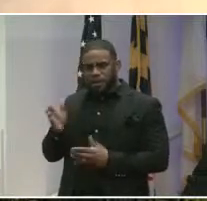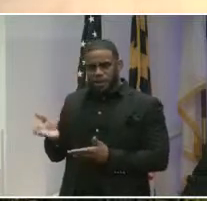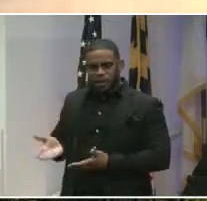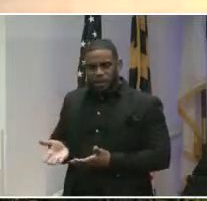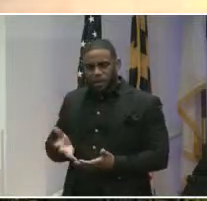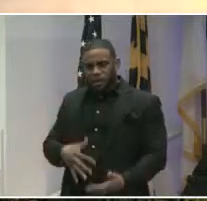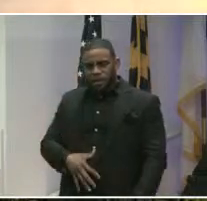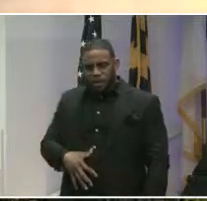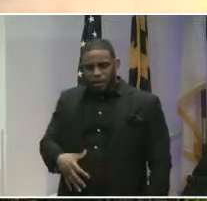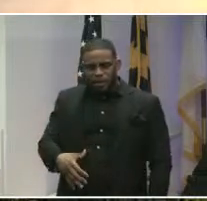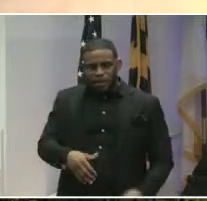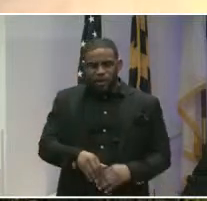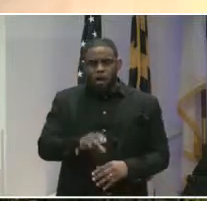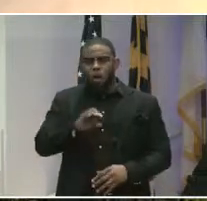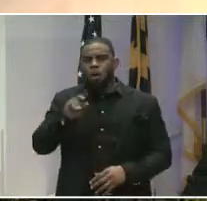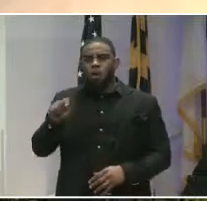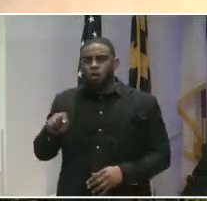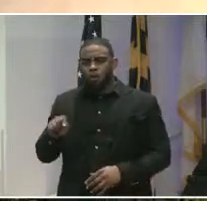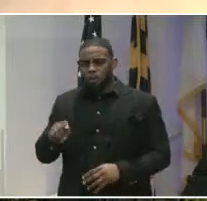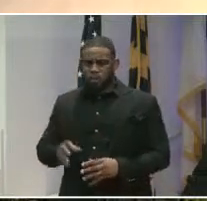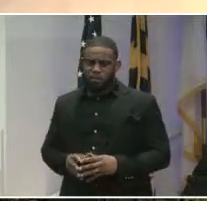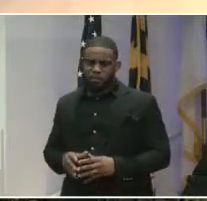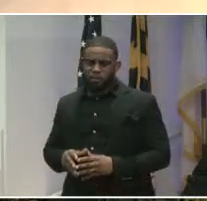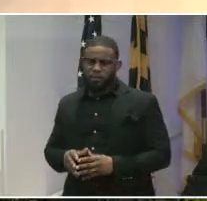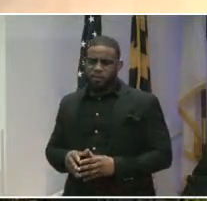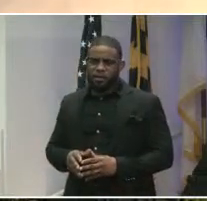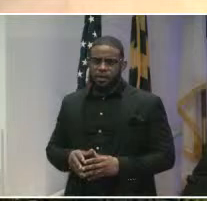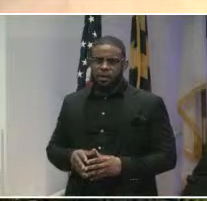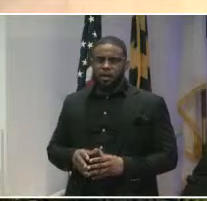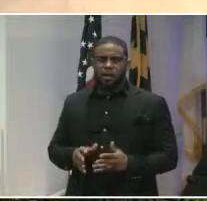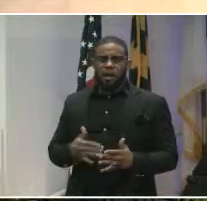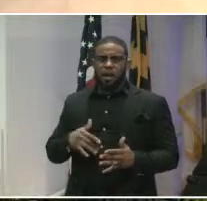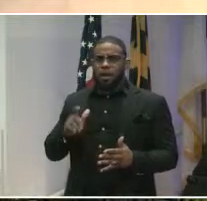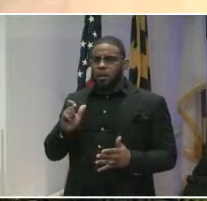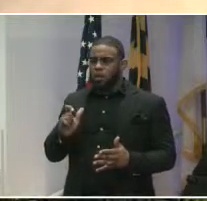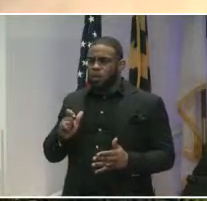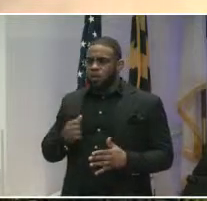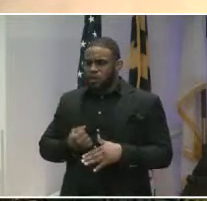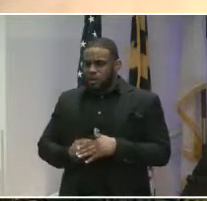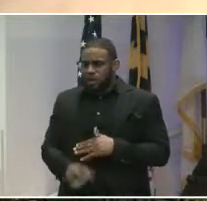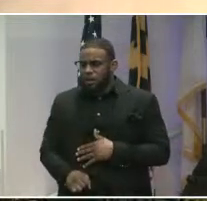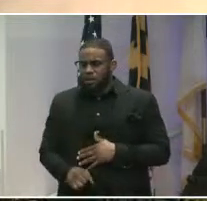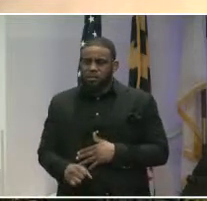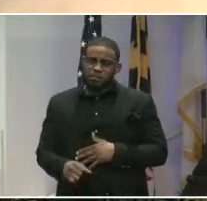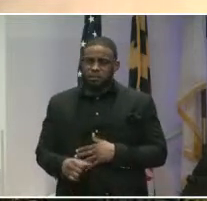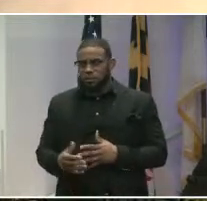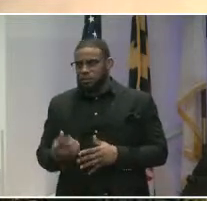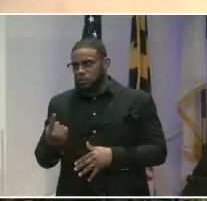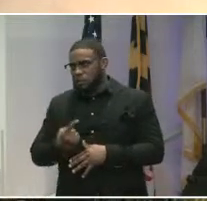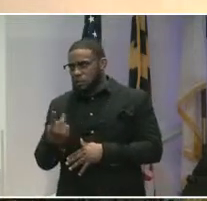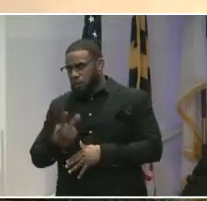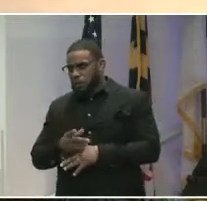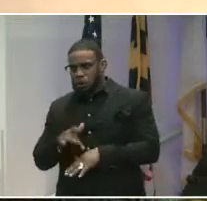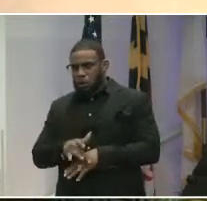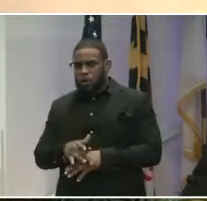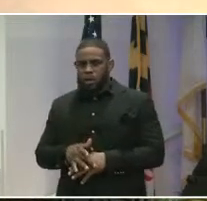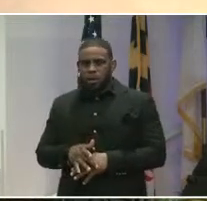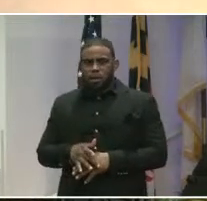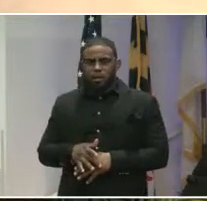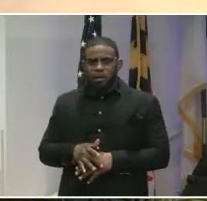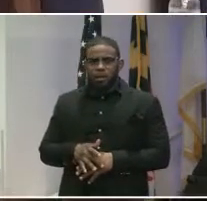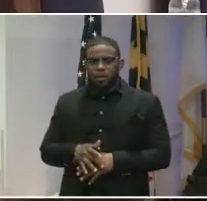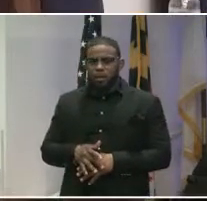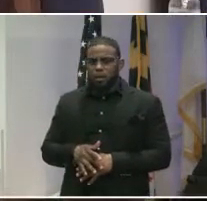me in overtime. I was supposed to come out a day or so early.